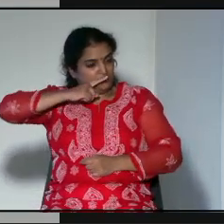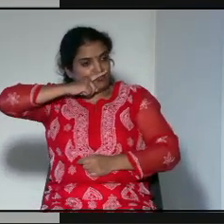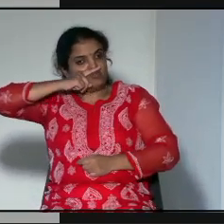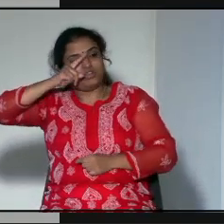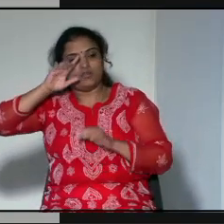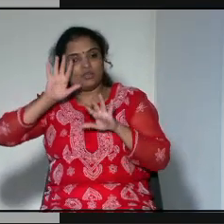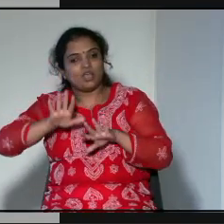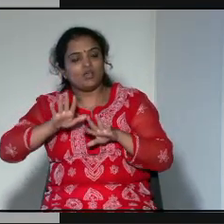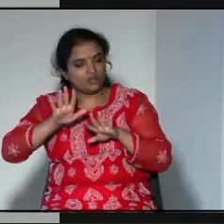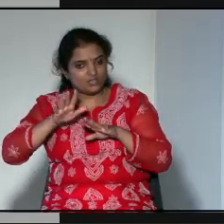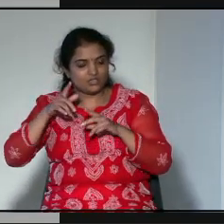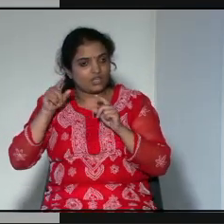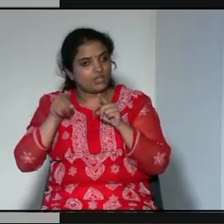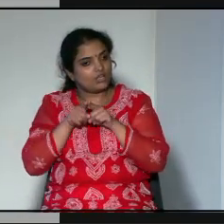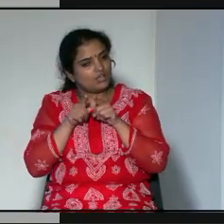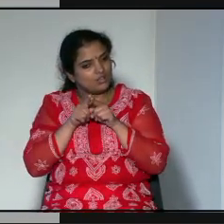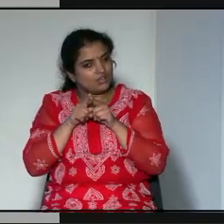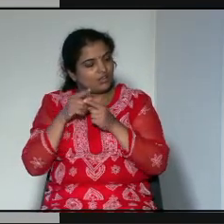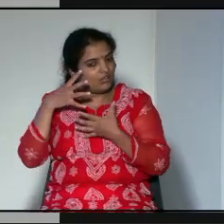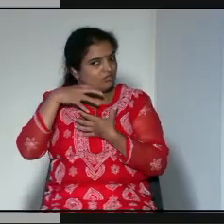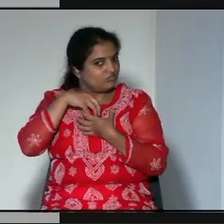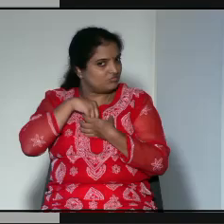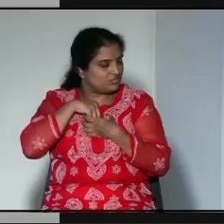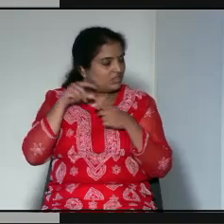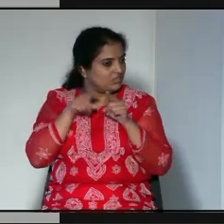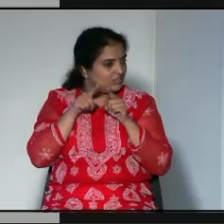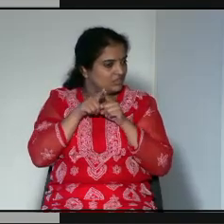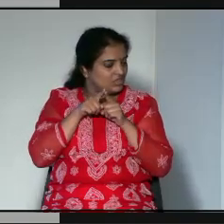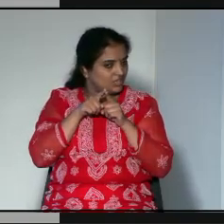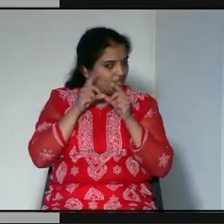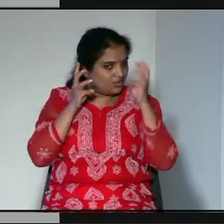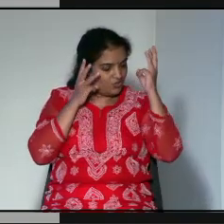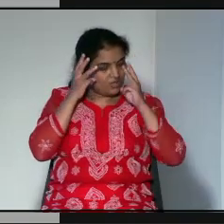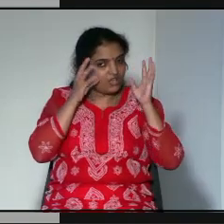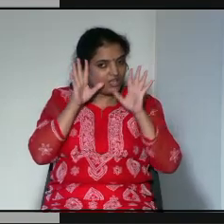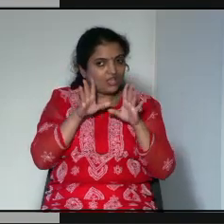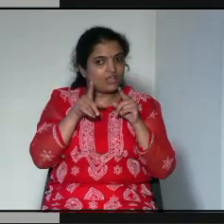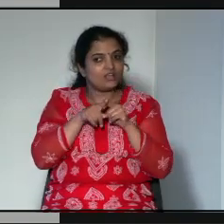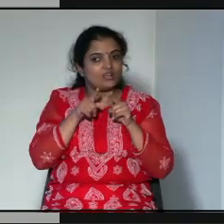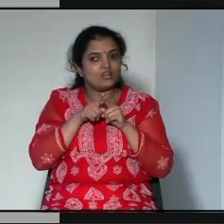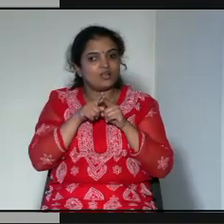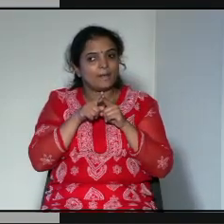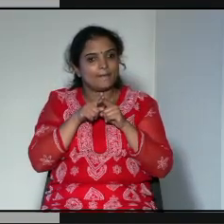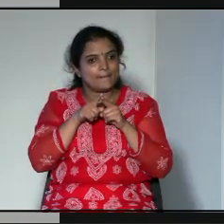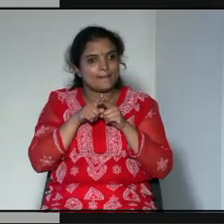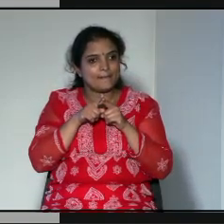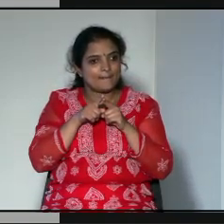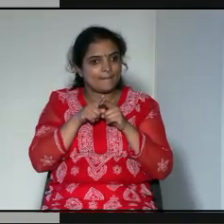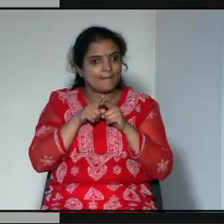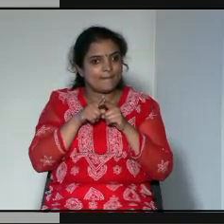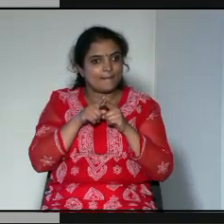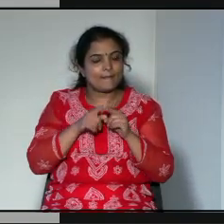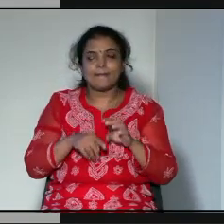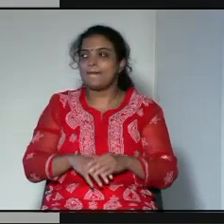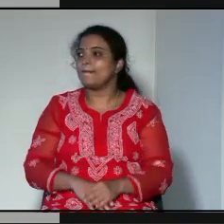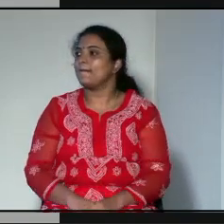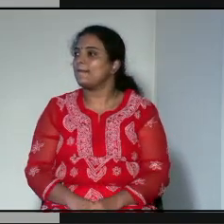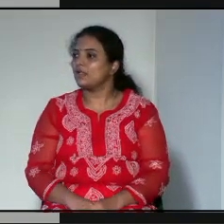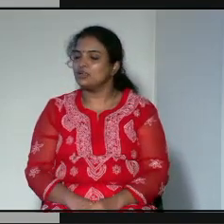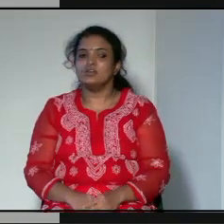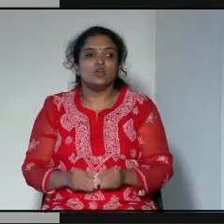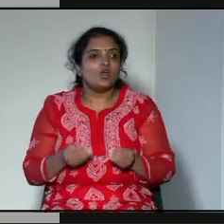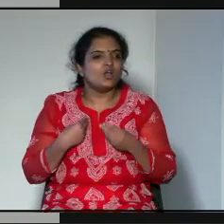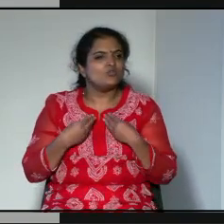her had that insecurity, emotional, but even material insecurity. The more